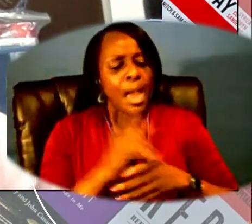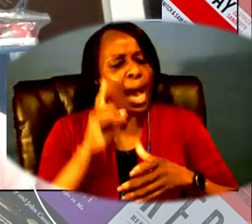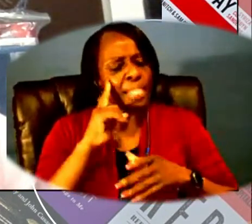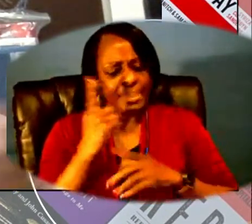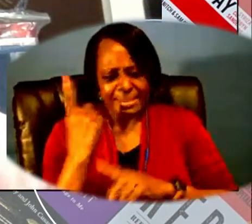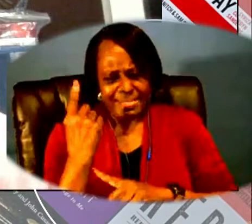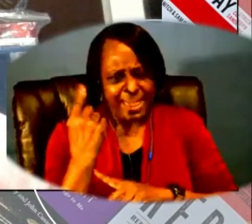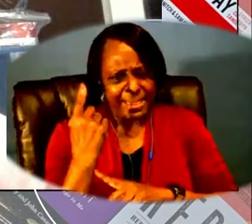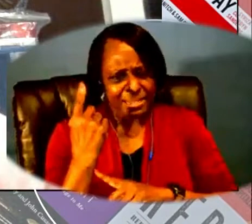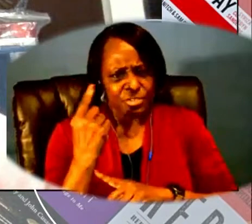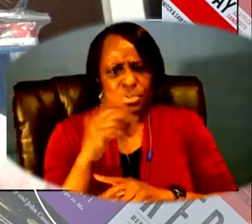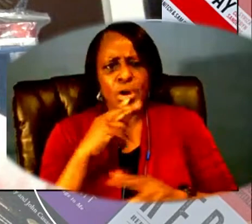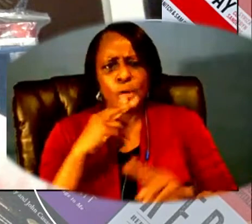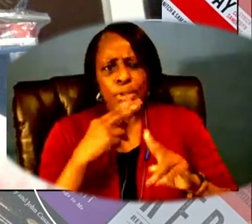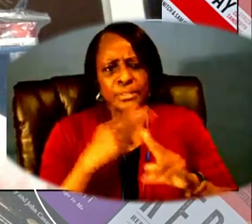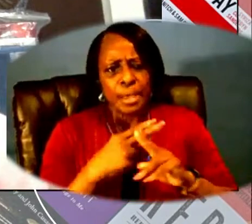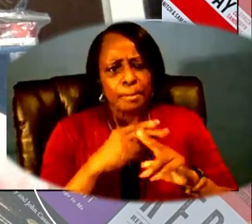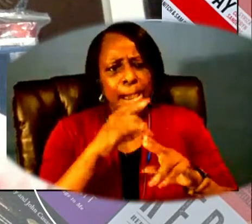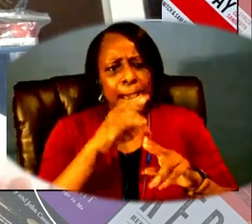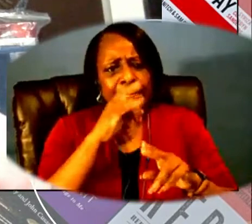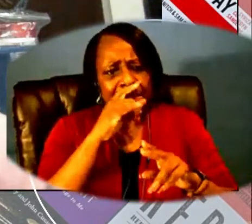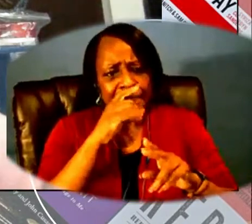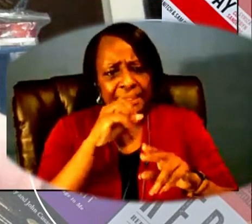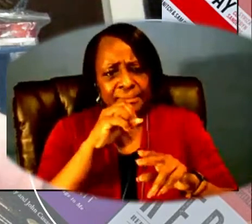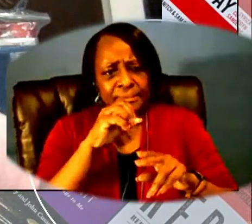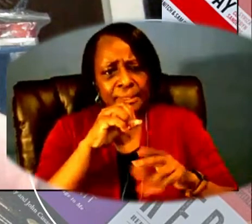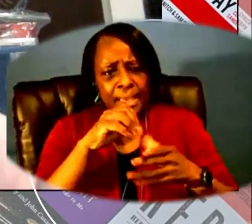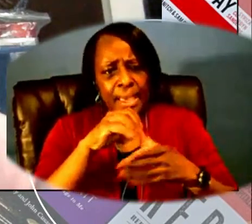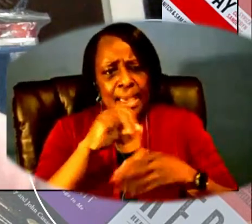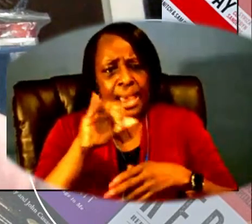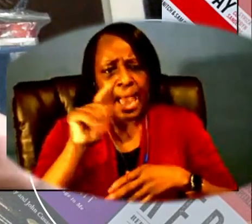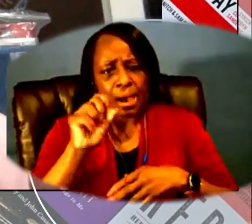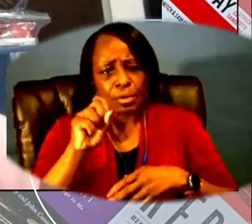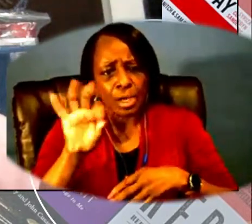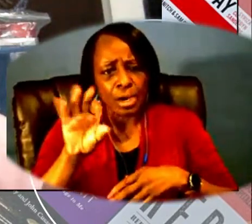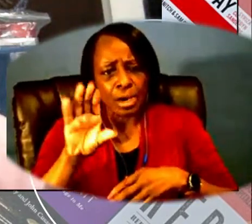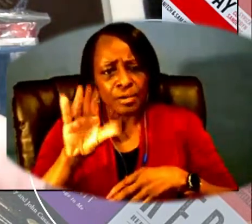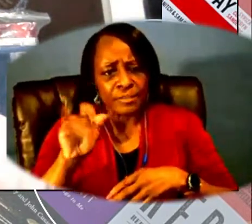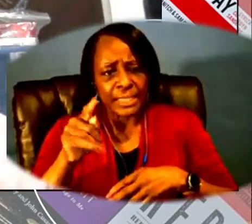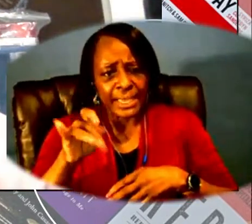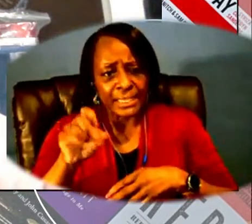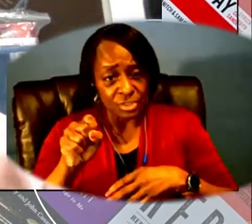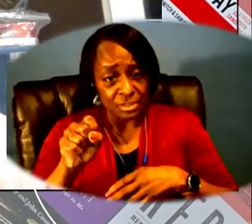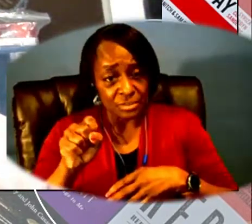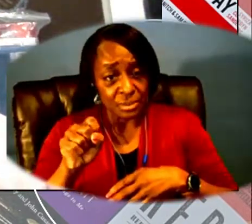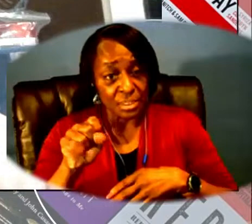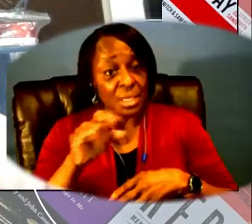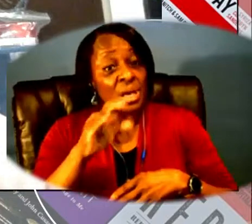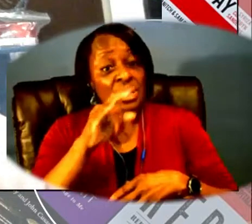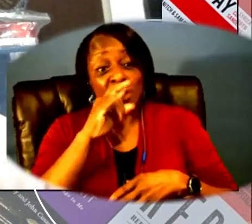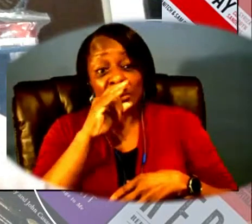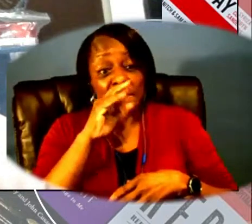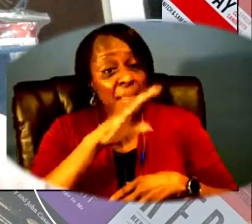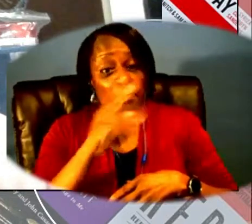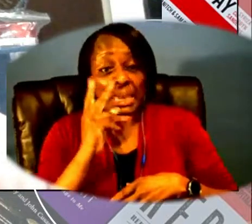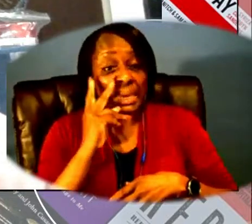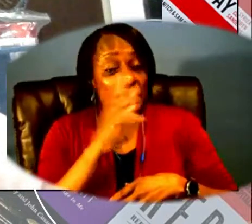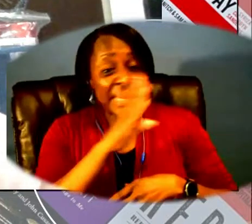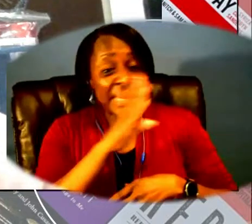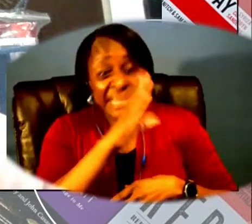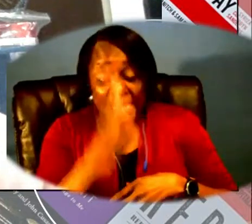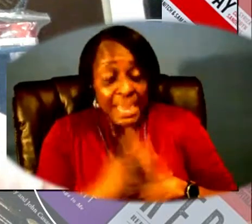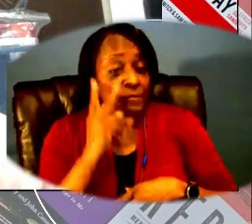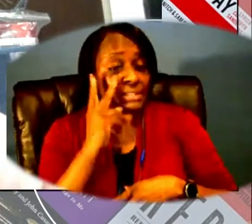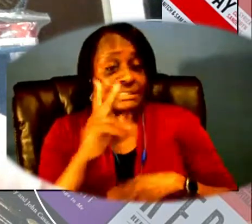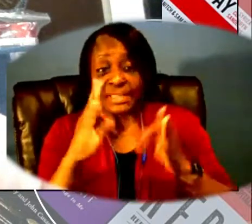we're talking about the Kids Out of Cages movement, is the fact that some of those kids may never in their lifetime ever get a chance to see their family again, or ever